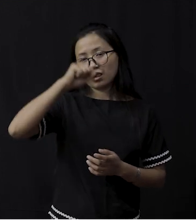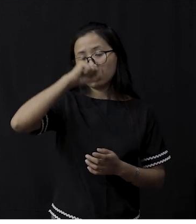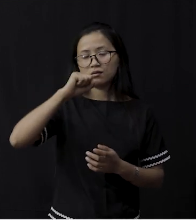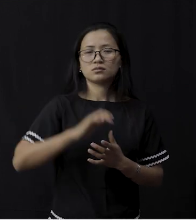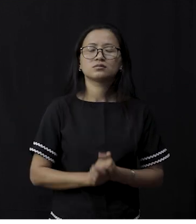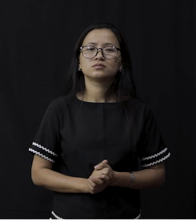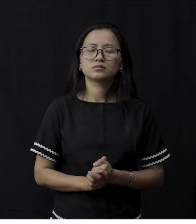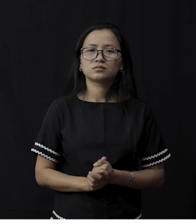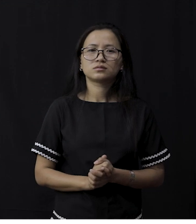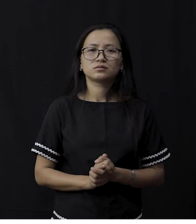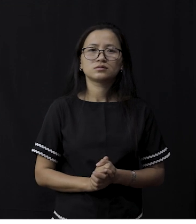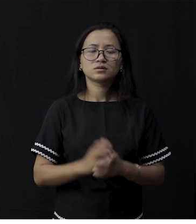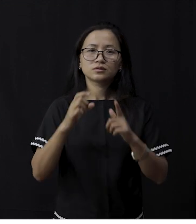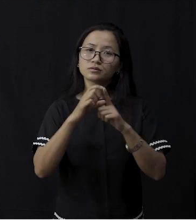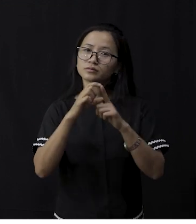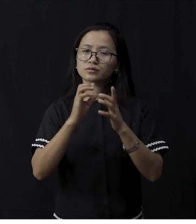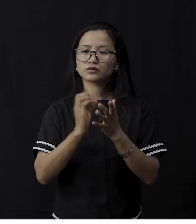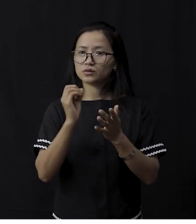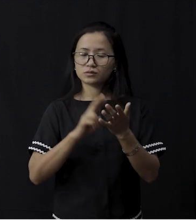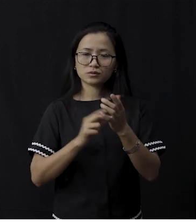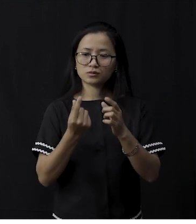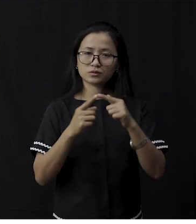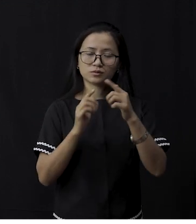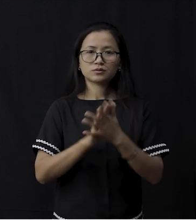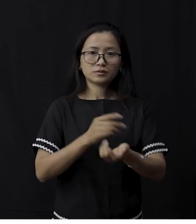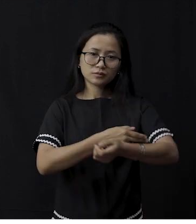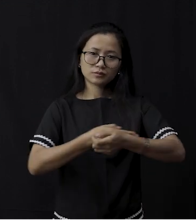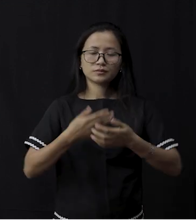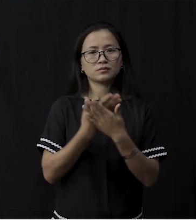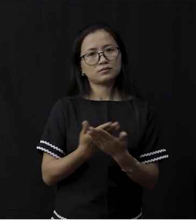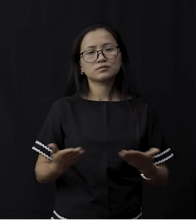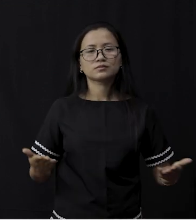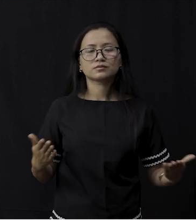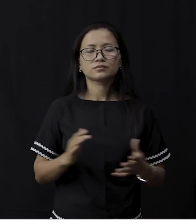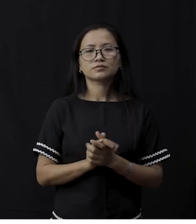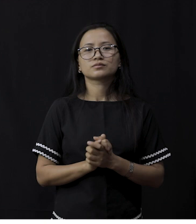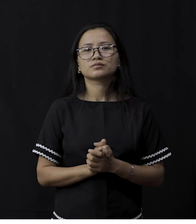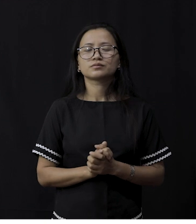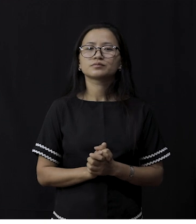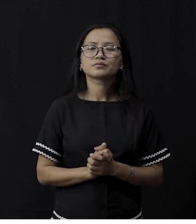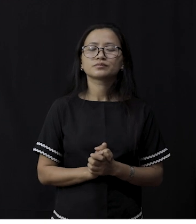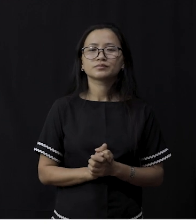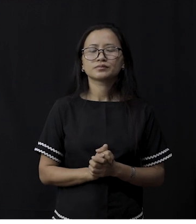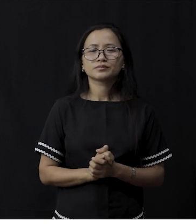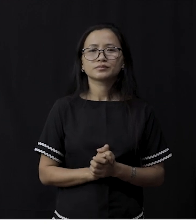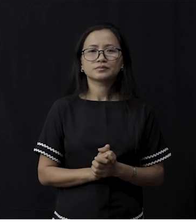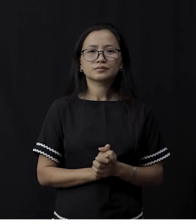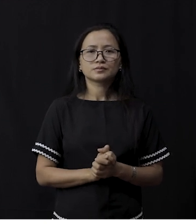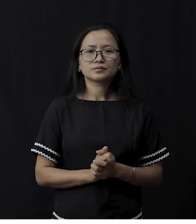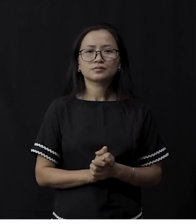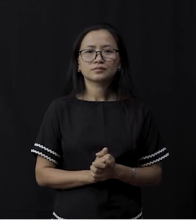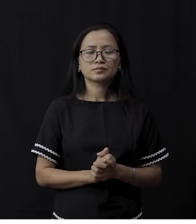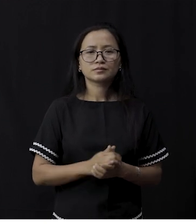it. So D for donut. Donut is also a name of a thing. So that's also your noun.